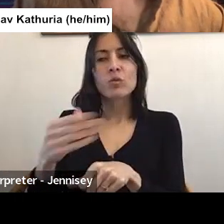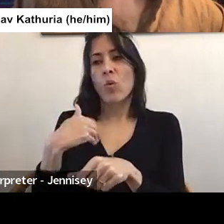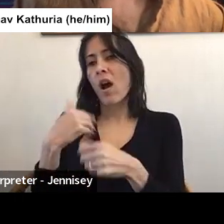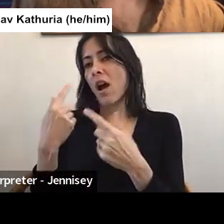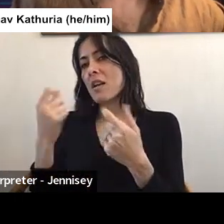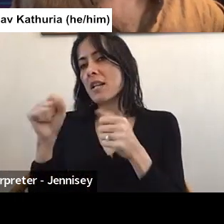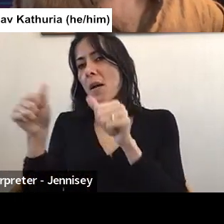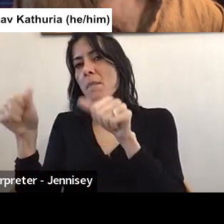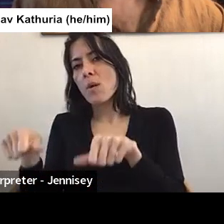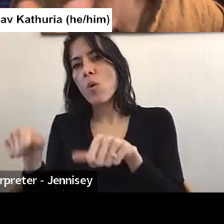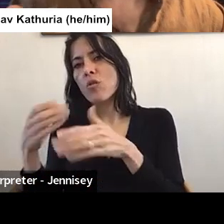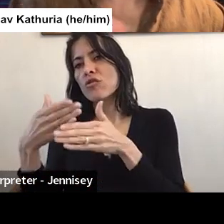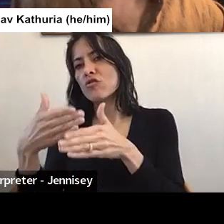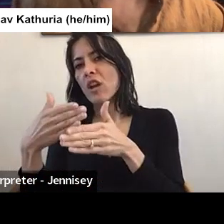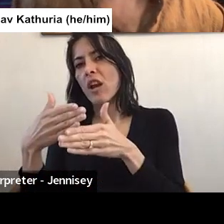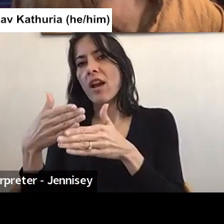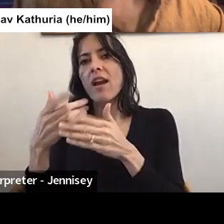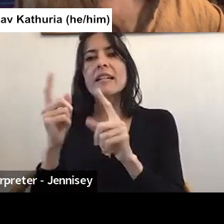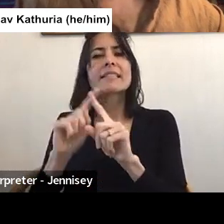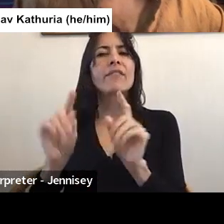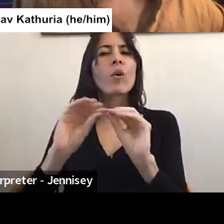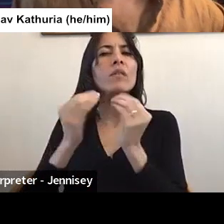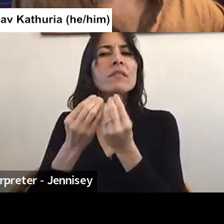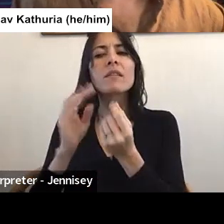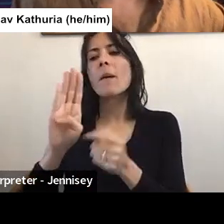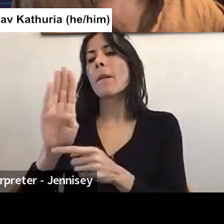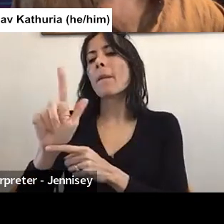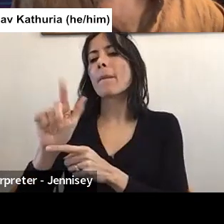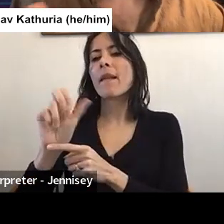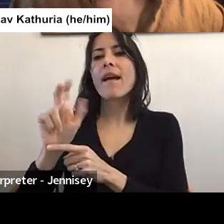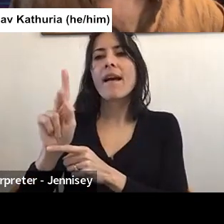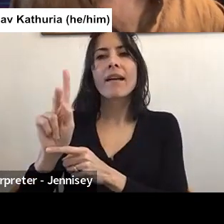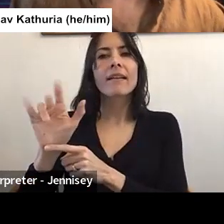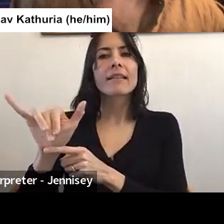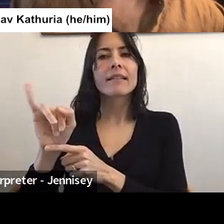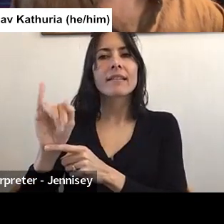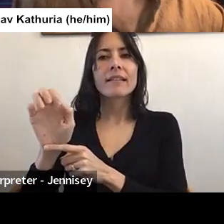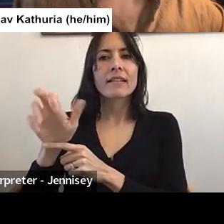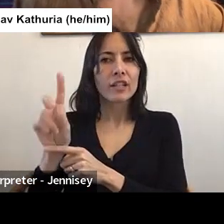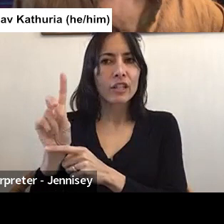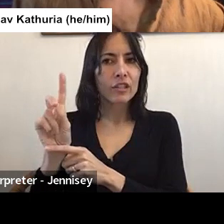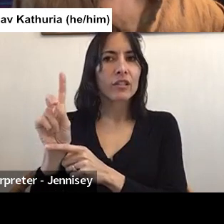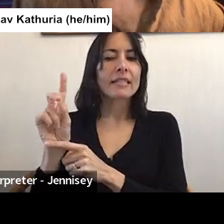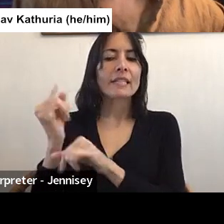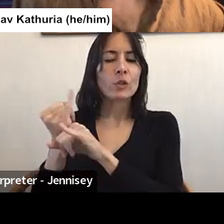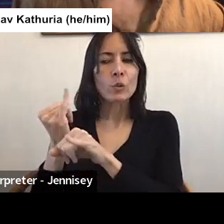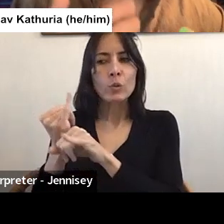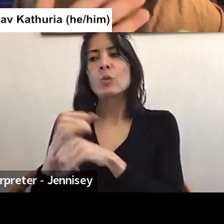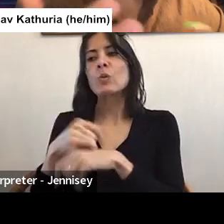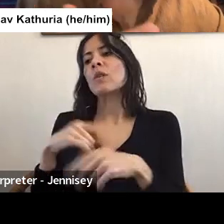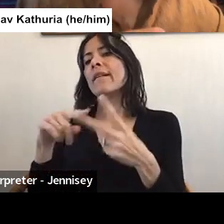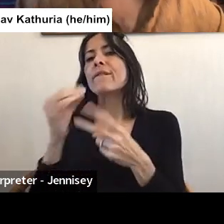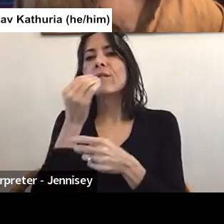organizations who are doing that work, such as Black Yield Institute, who, you know, we're in deep community with, the Black Church Food Security Network, et cetera.